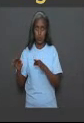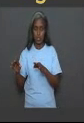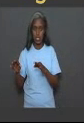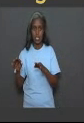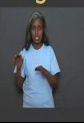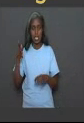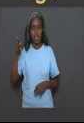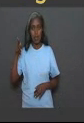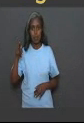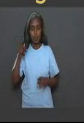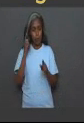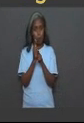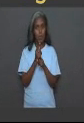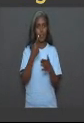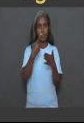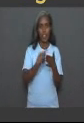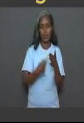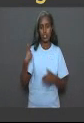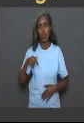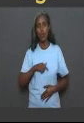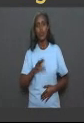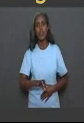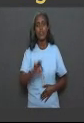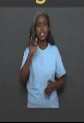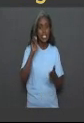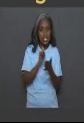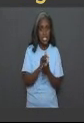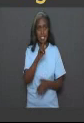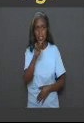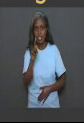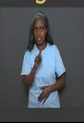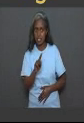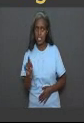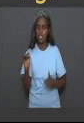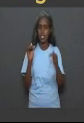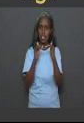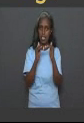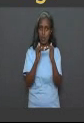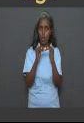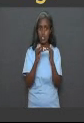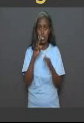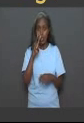Substituting the proper values, we find that z